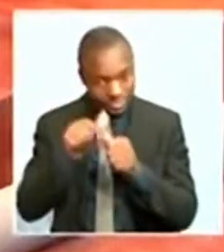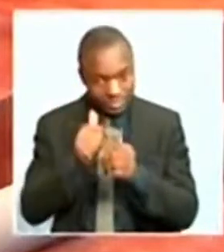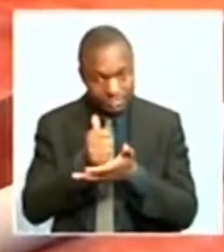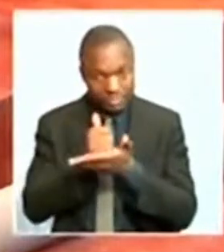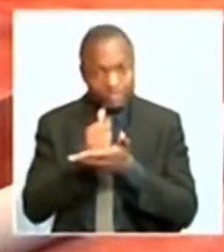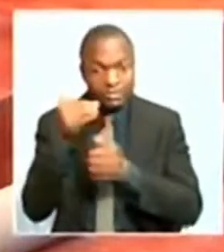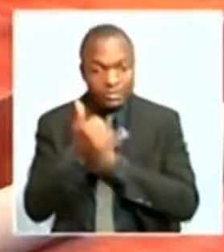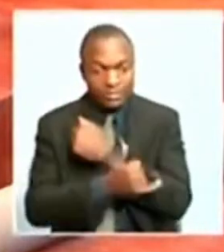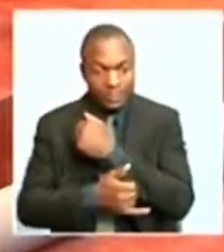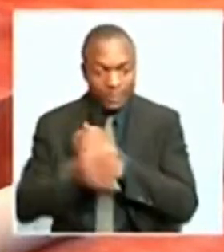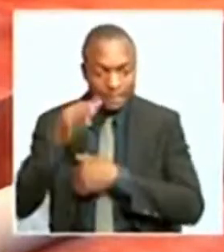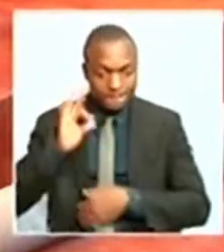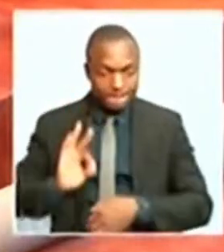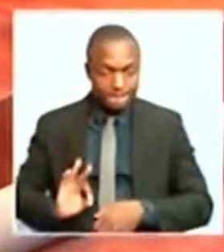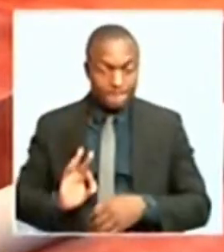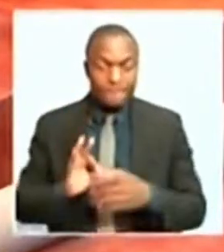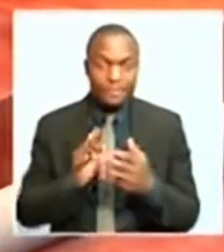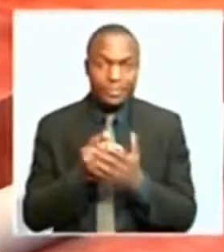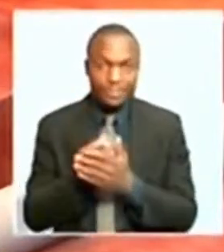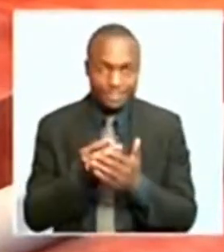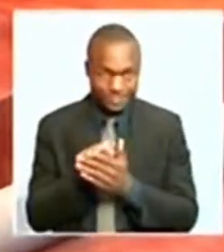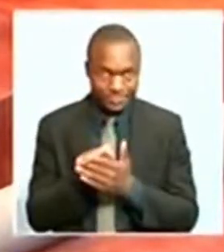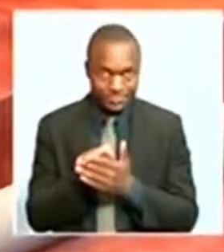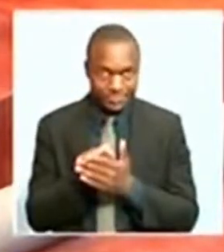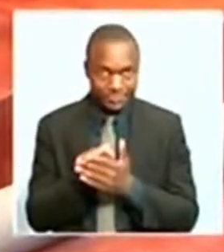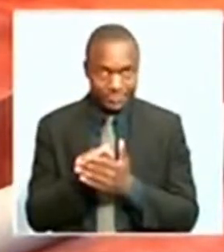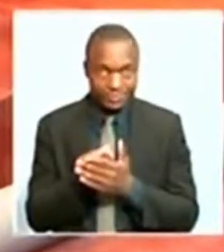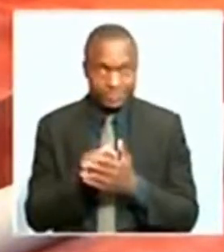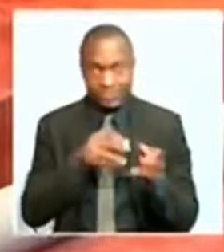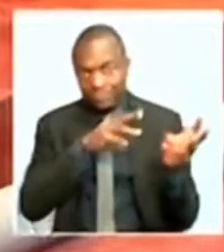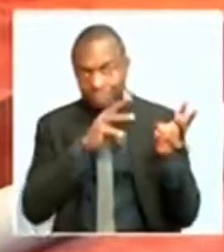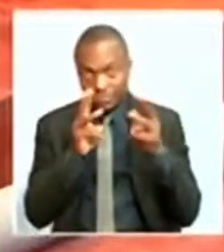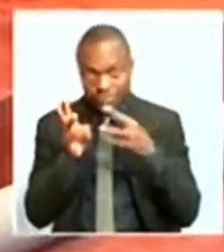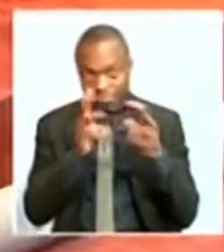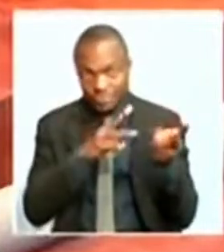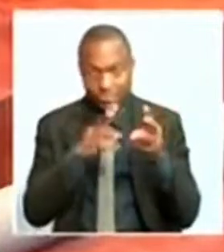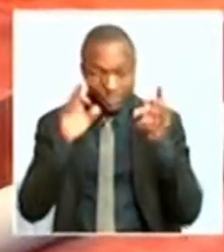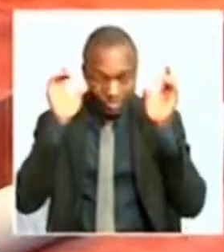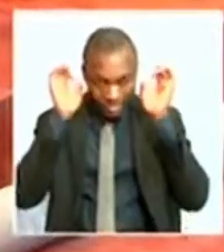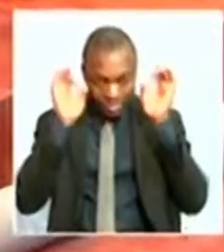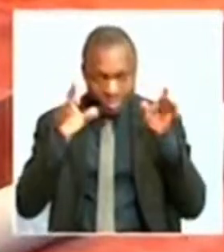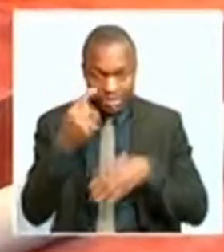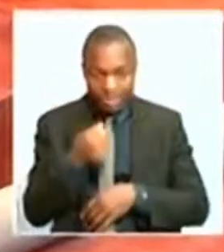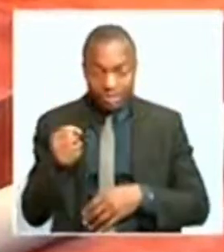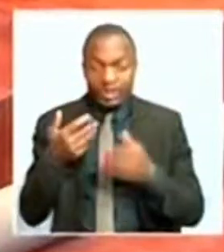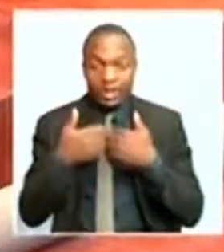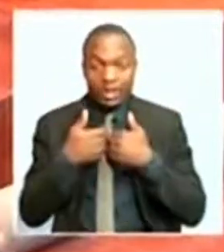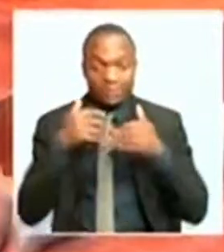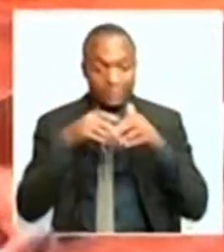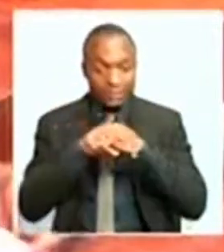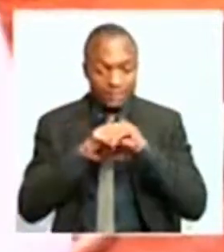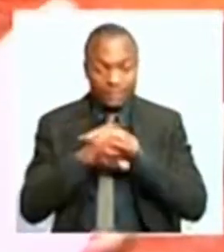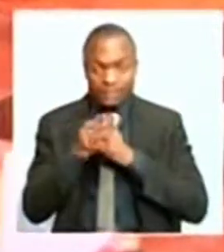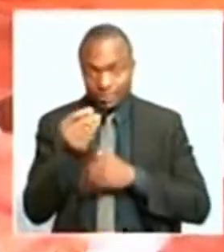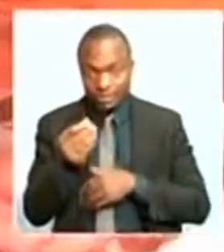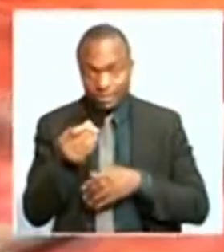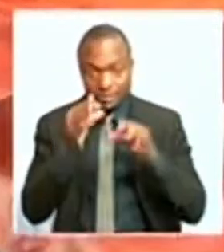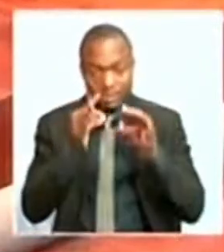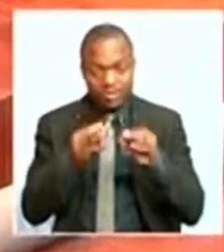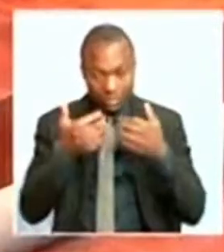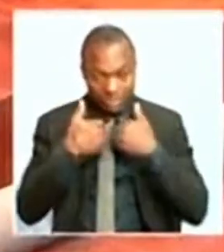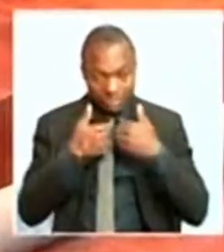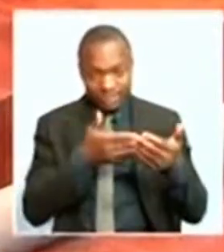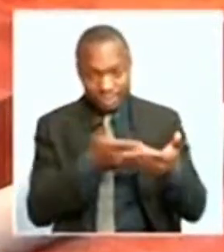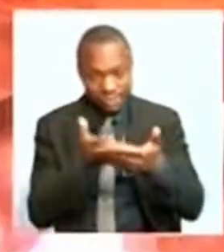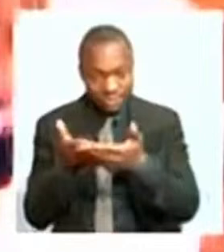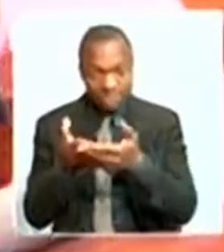benefit from the financing for weather risk management tools, as well as have access to funds whenever we have these